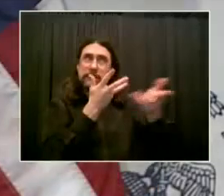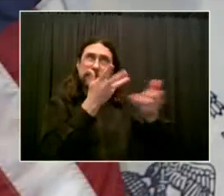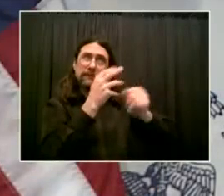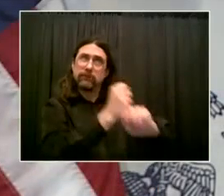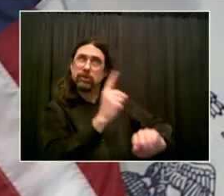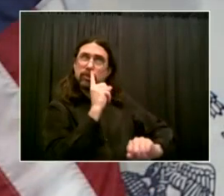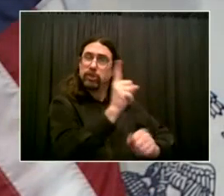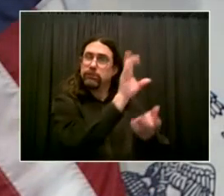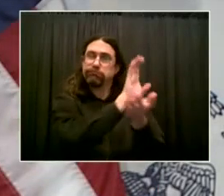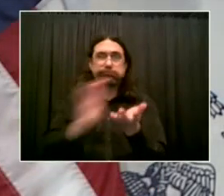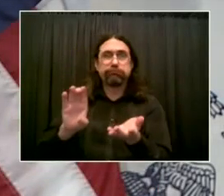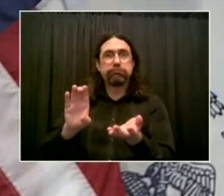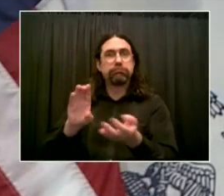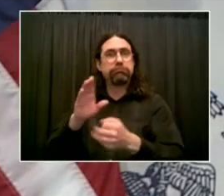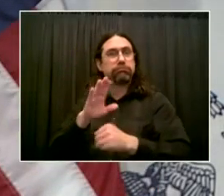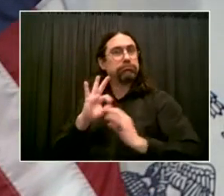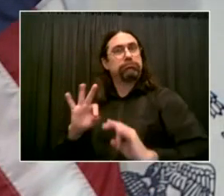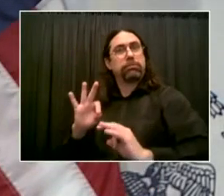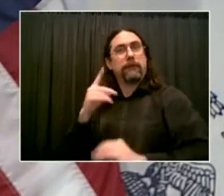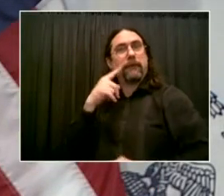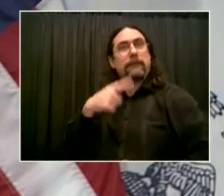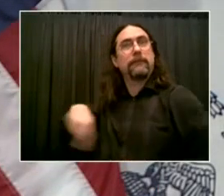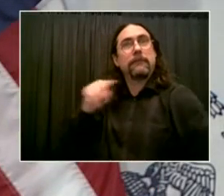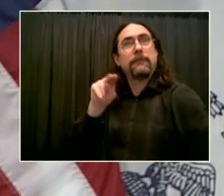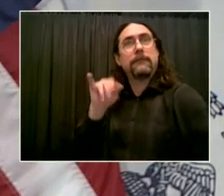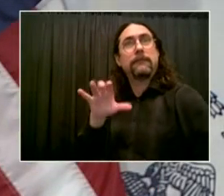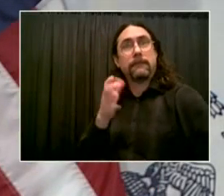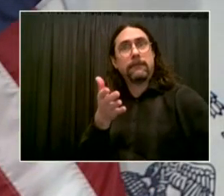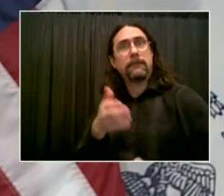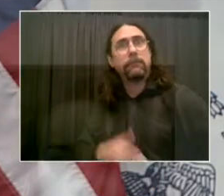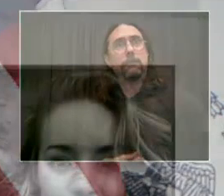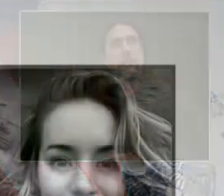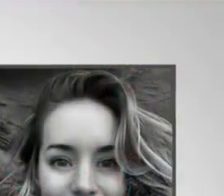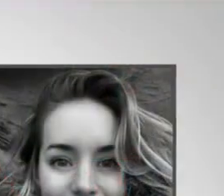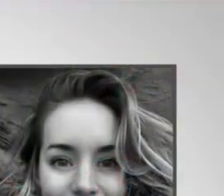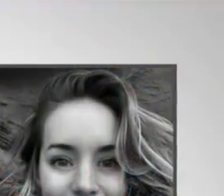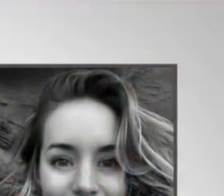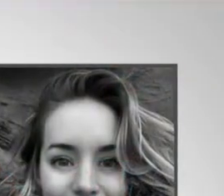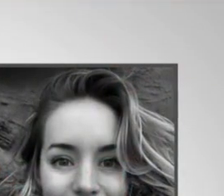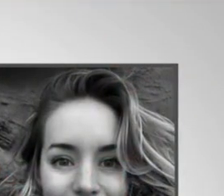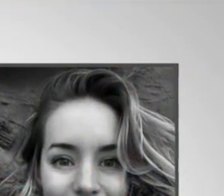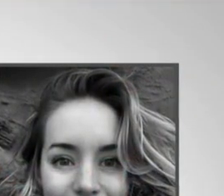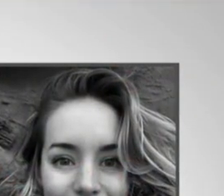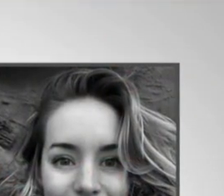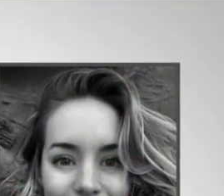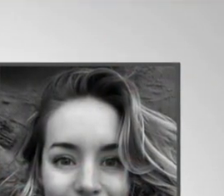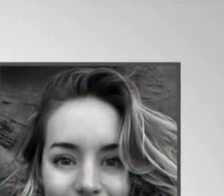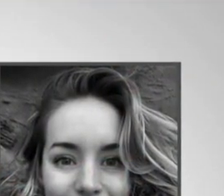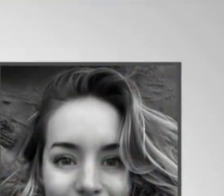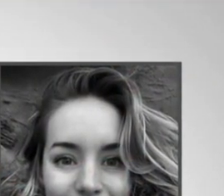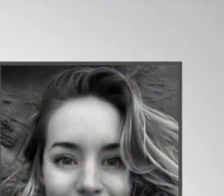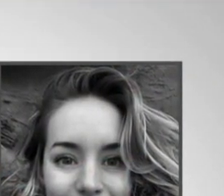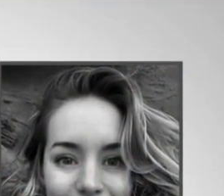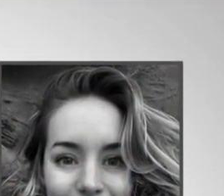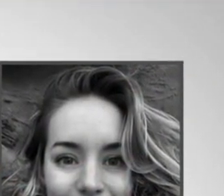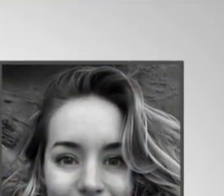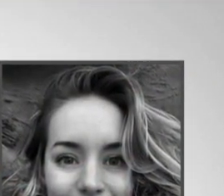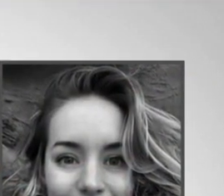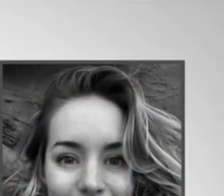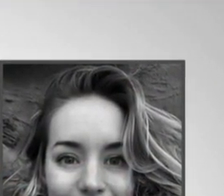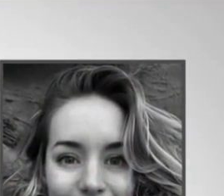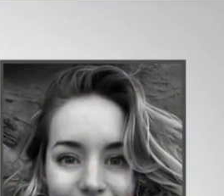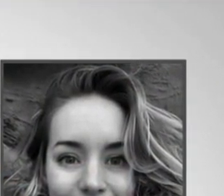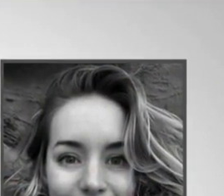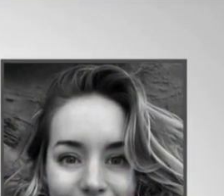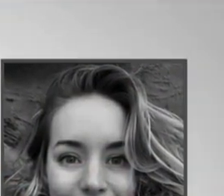The governor's in crisis, and his crisis has become a distraction to the whole state. While seven women have accused Cuomo of sexual harassment or